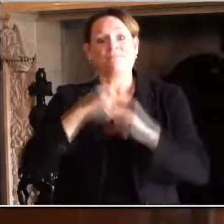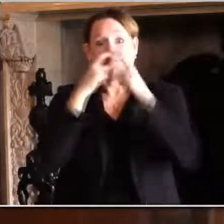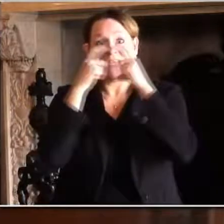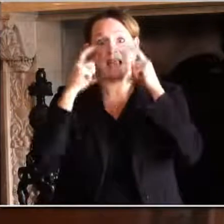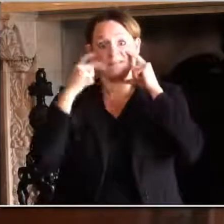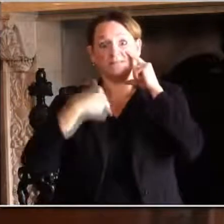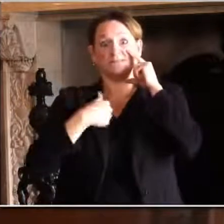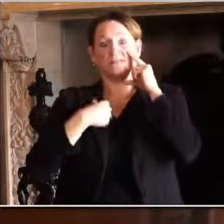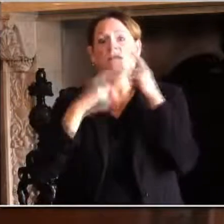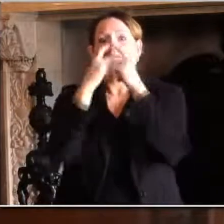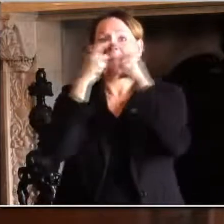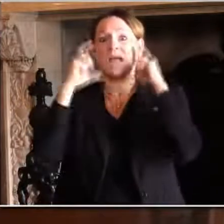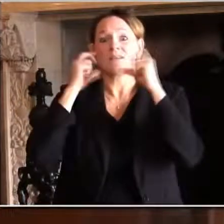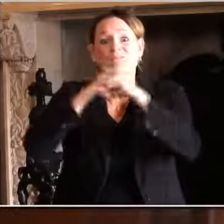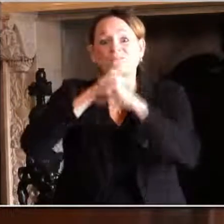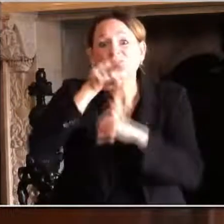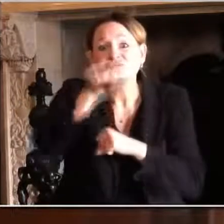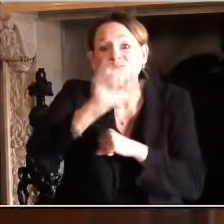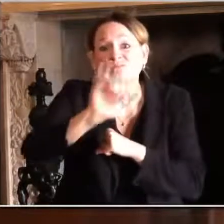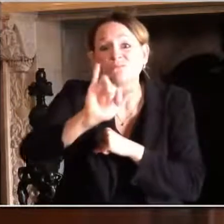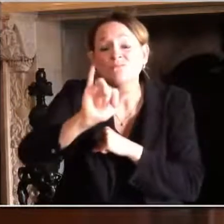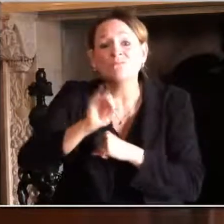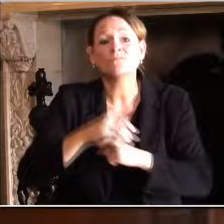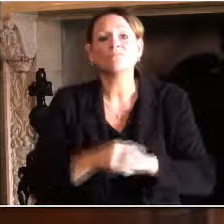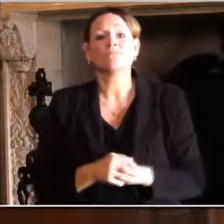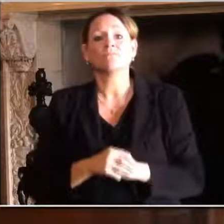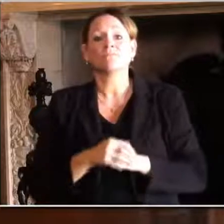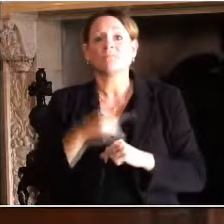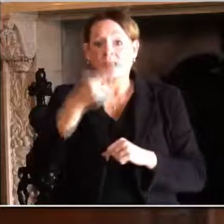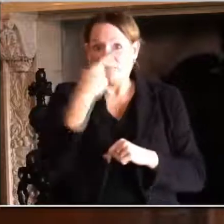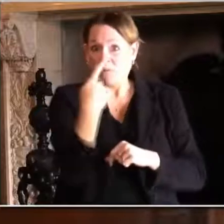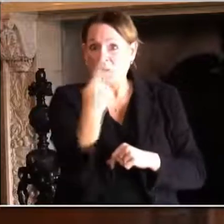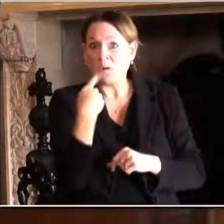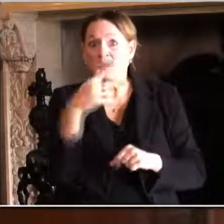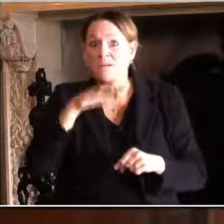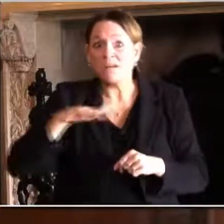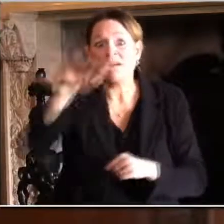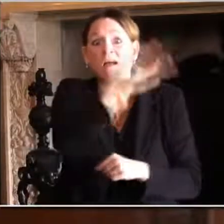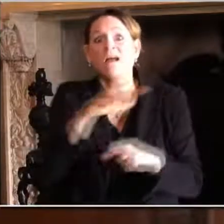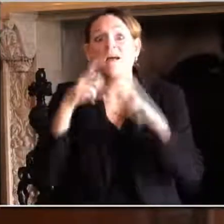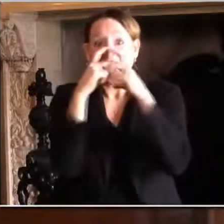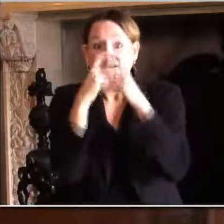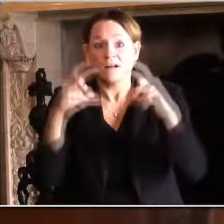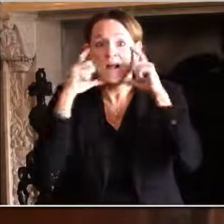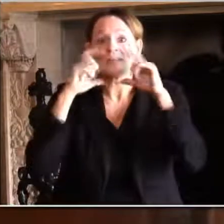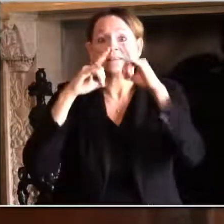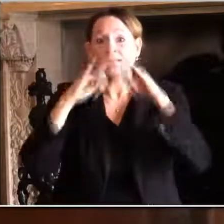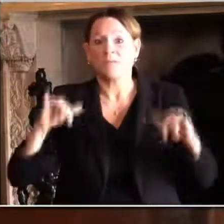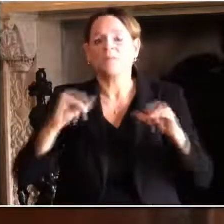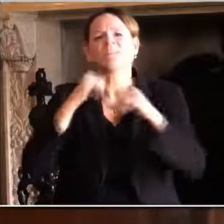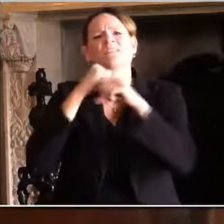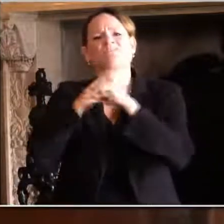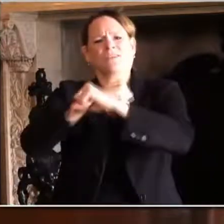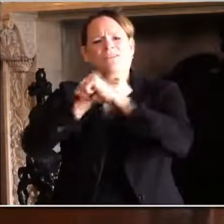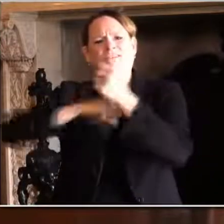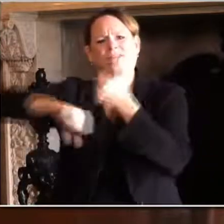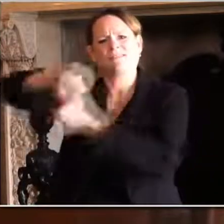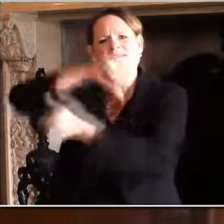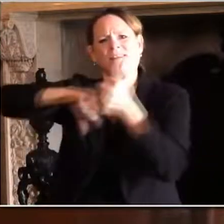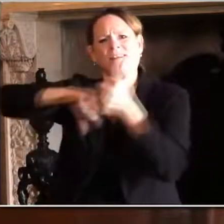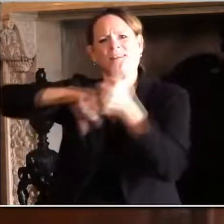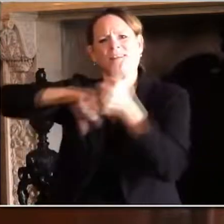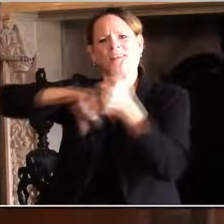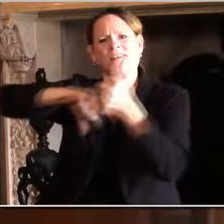we both wear them together. Under the order I signed today, face coverings will be required for every person